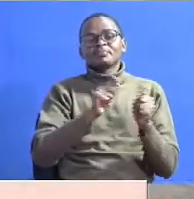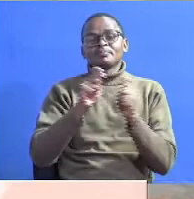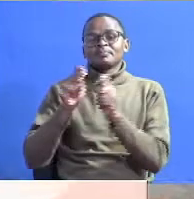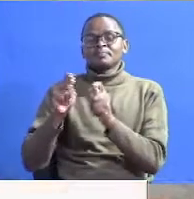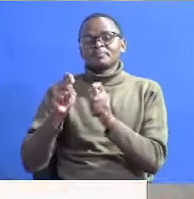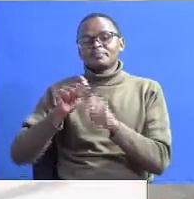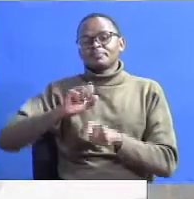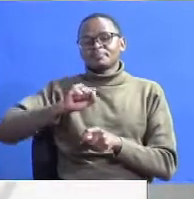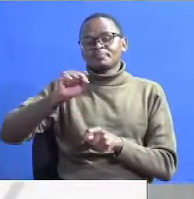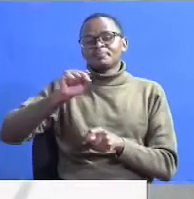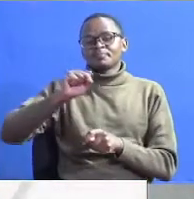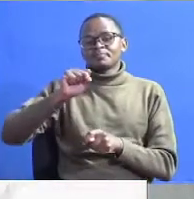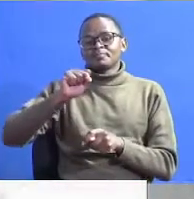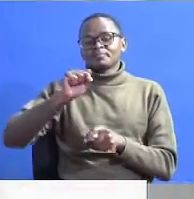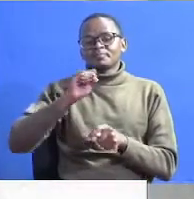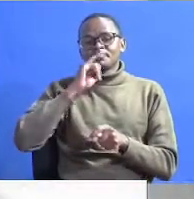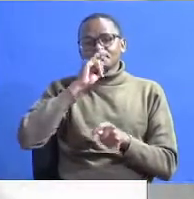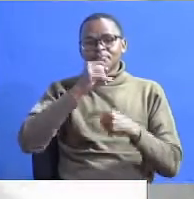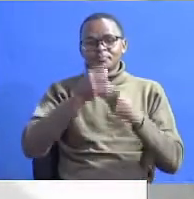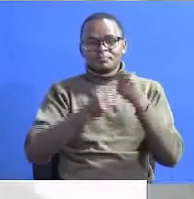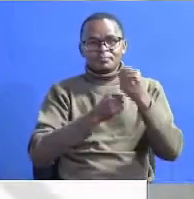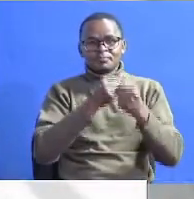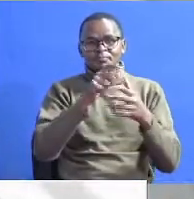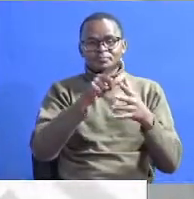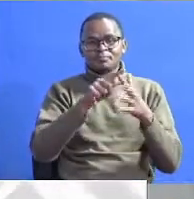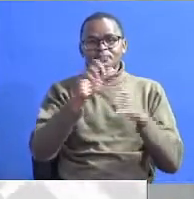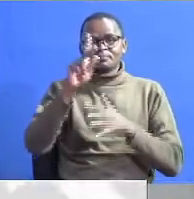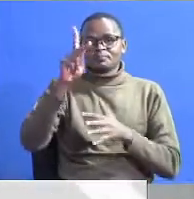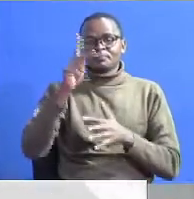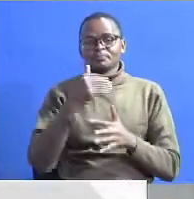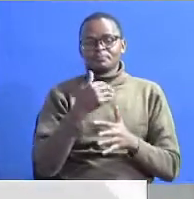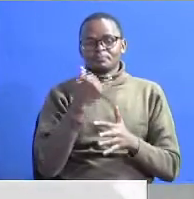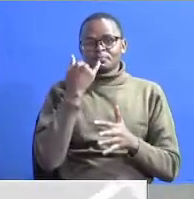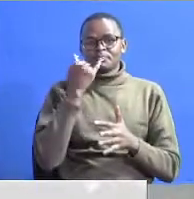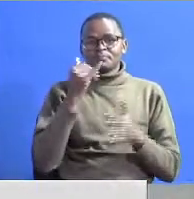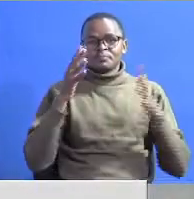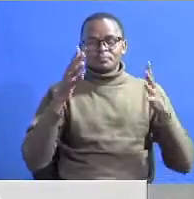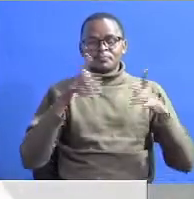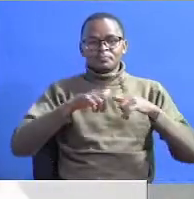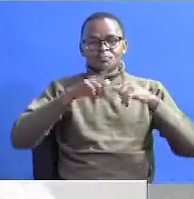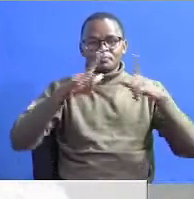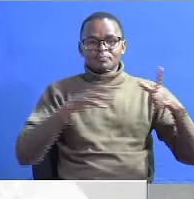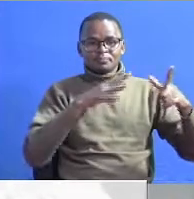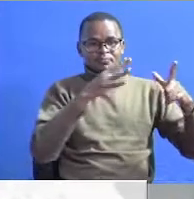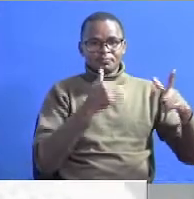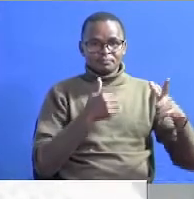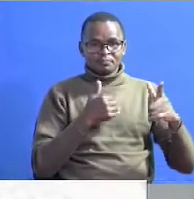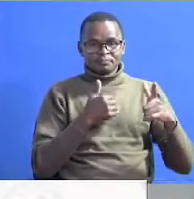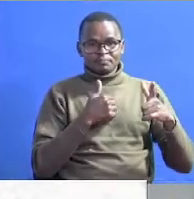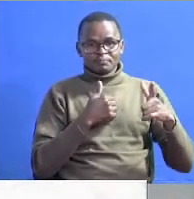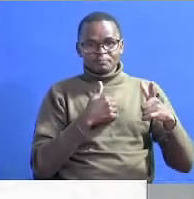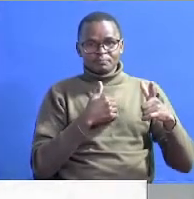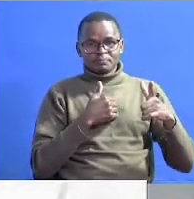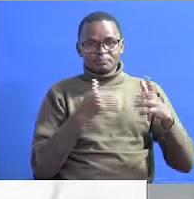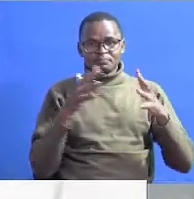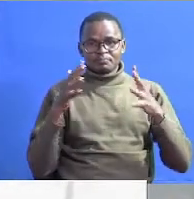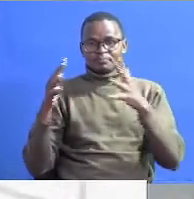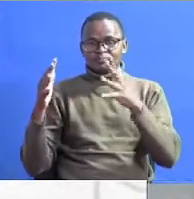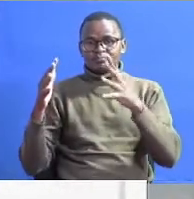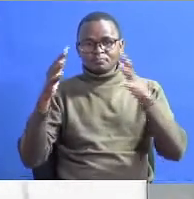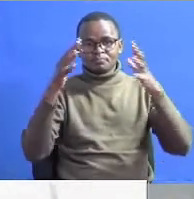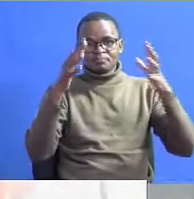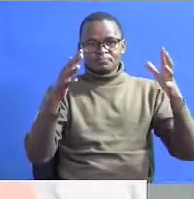how politics is being run in Kenya. Kenya is a great land, and we can have a big,